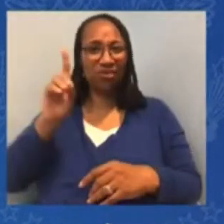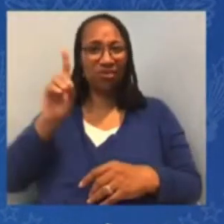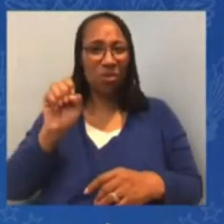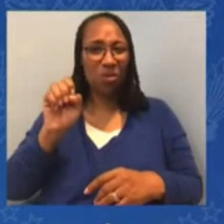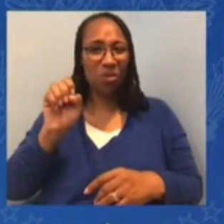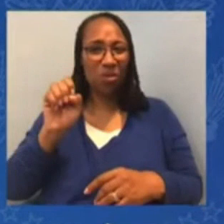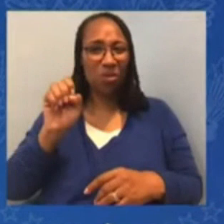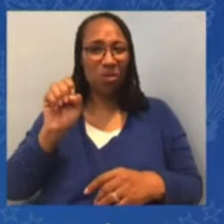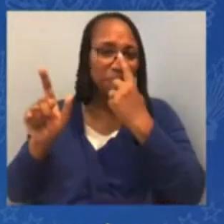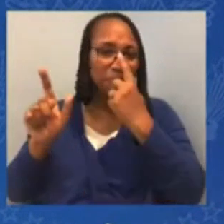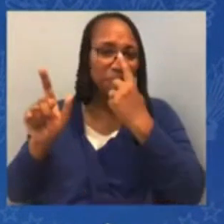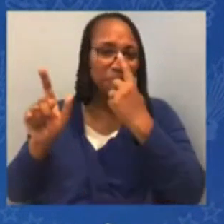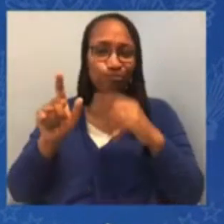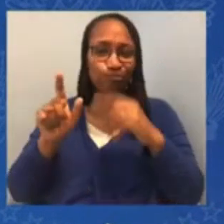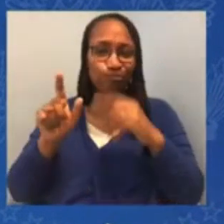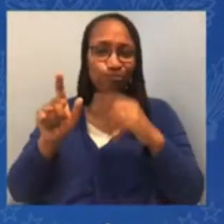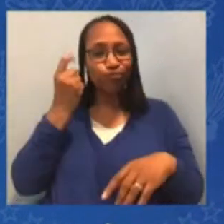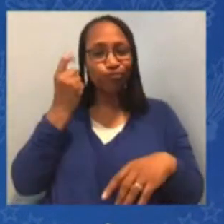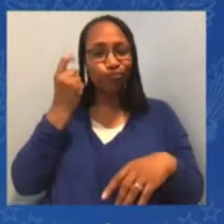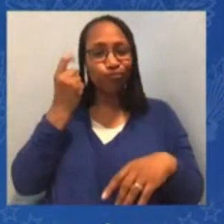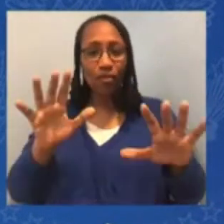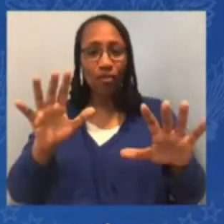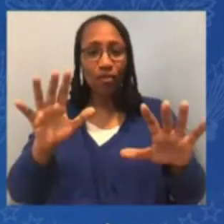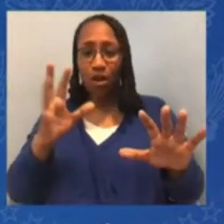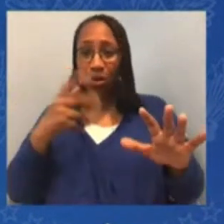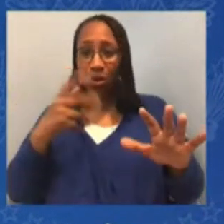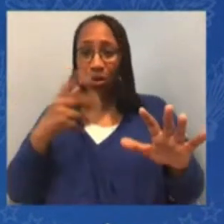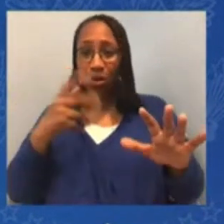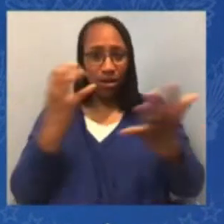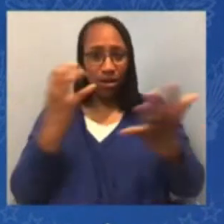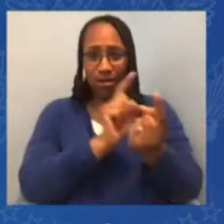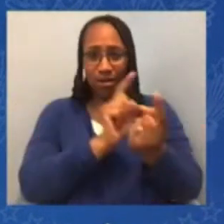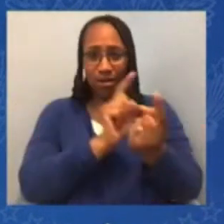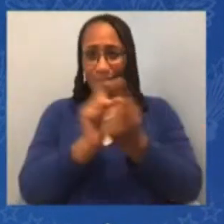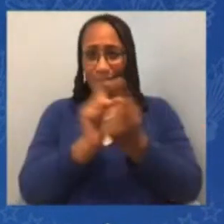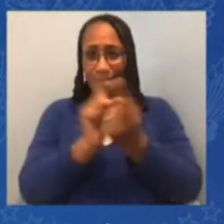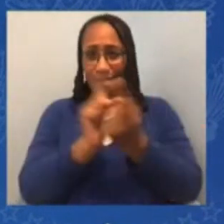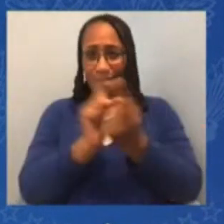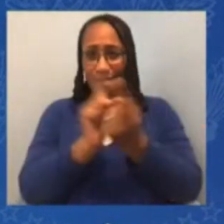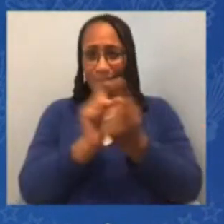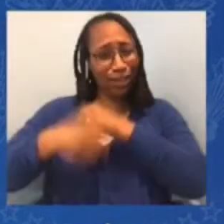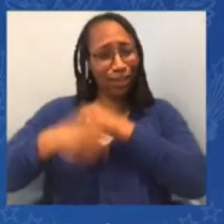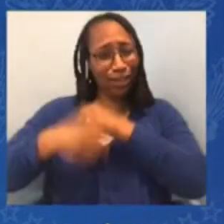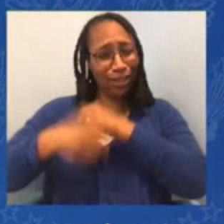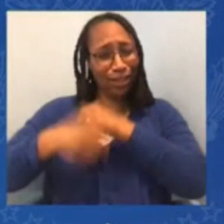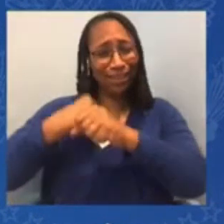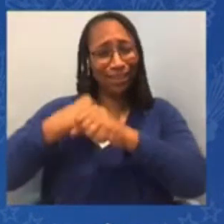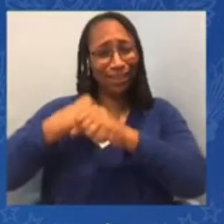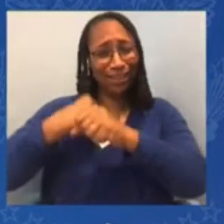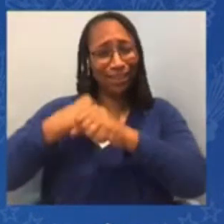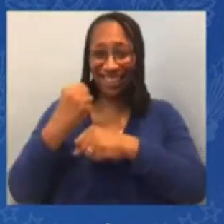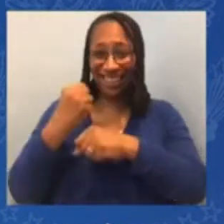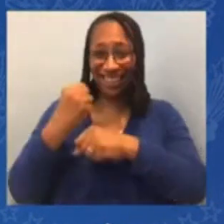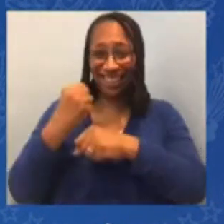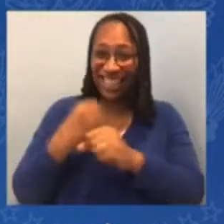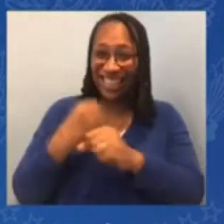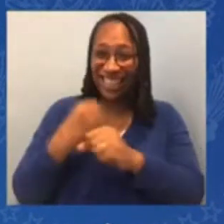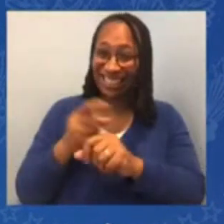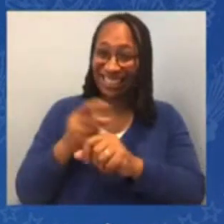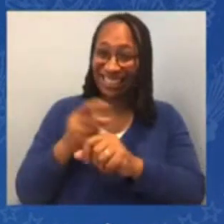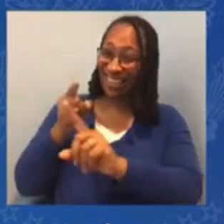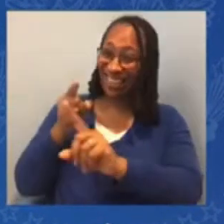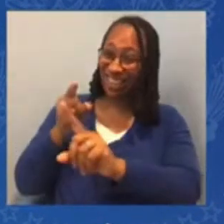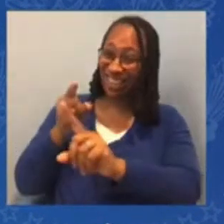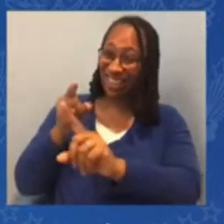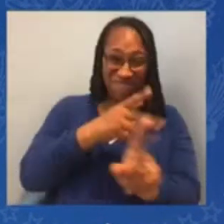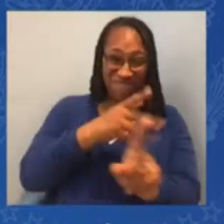years. Some of us have become friends for a long time. We've kept in touch. Mark, it's good to see you again and your family. And losses may